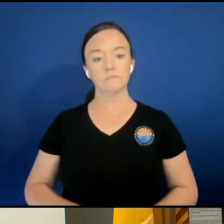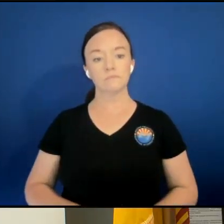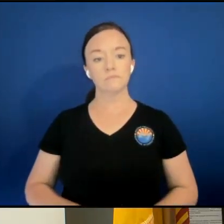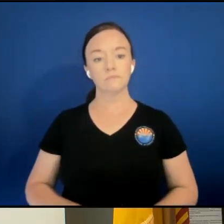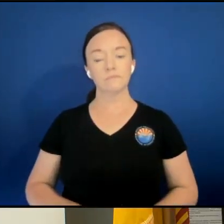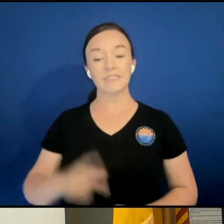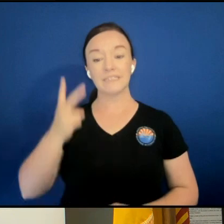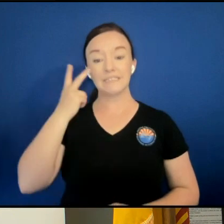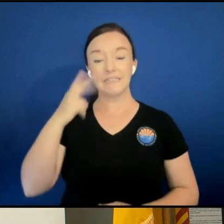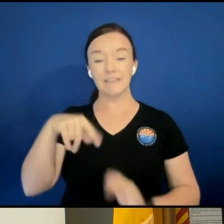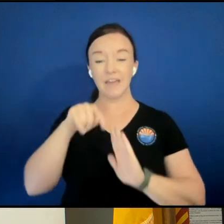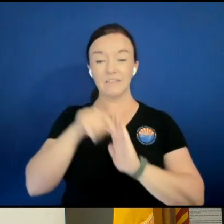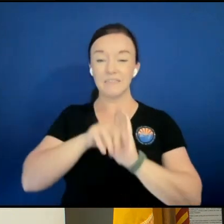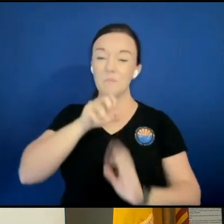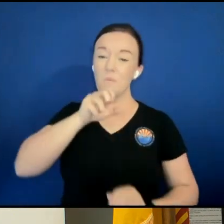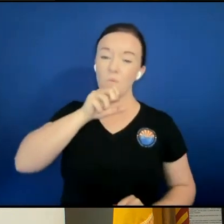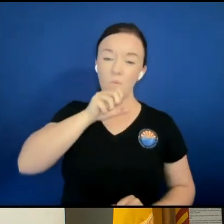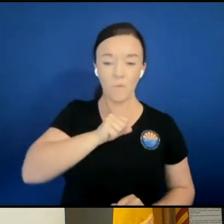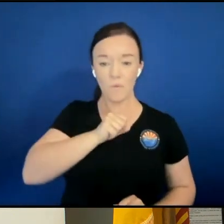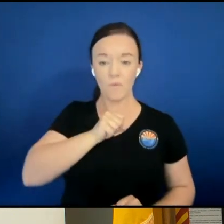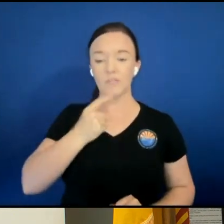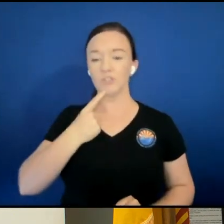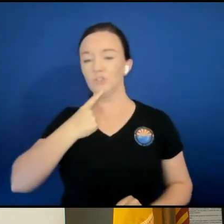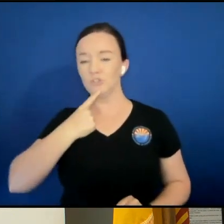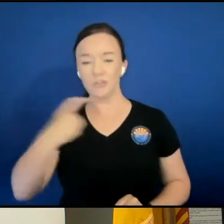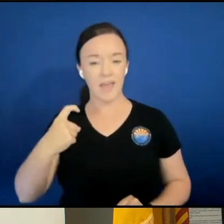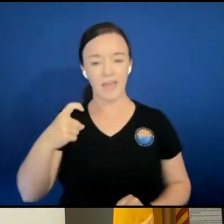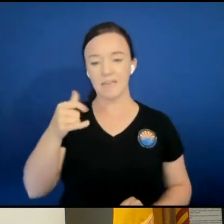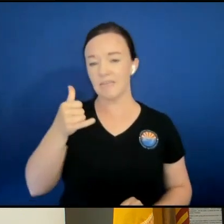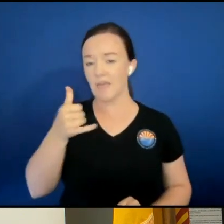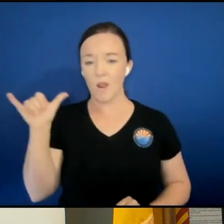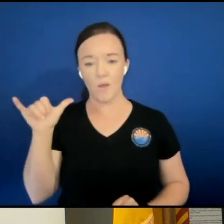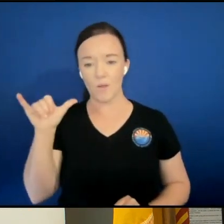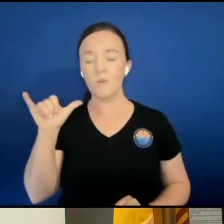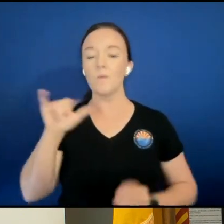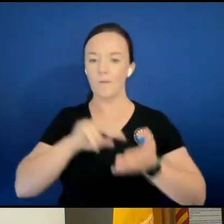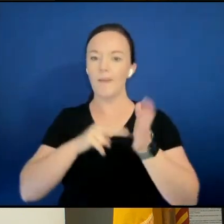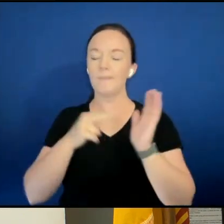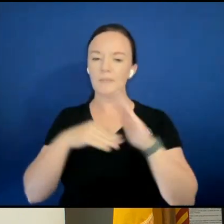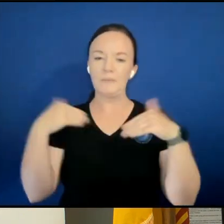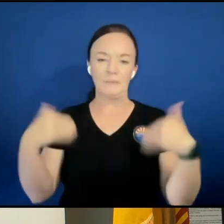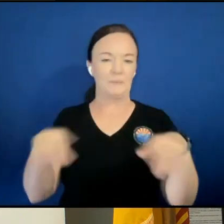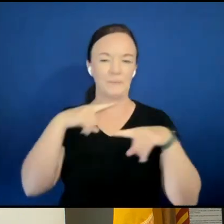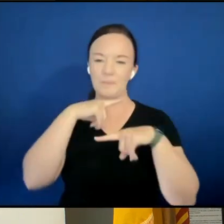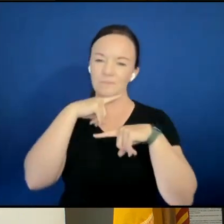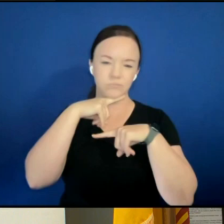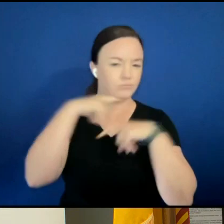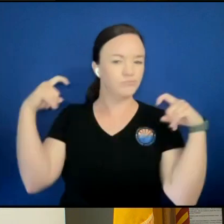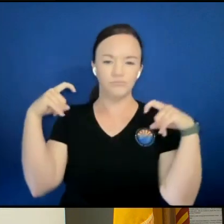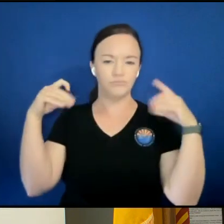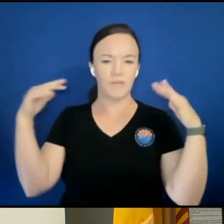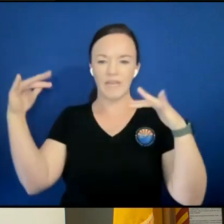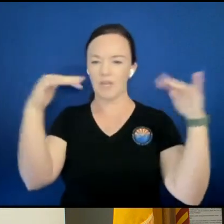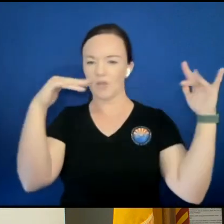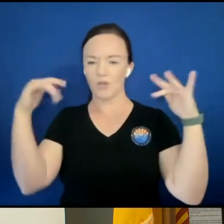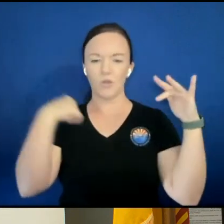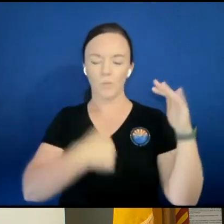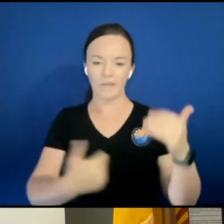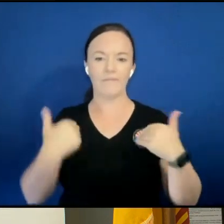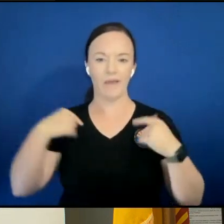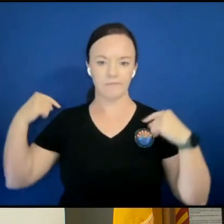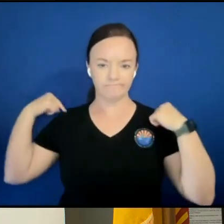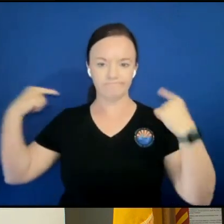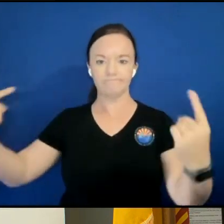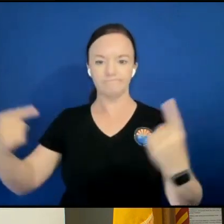deep oranges and bright reds and yellows representing that really dry air that we've been seeing